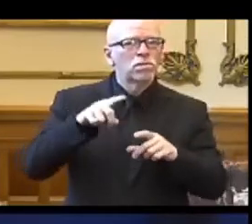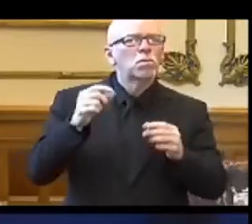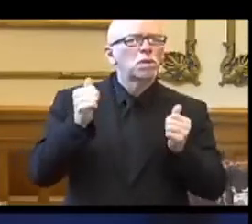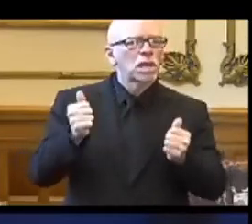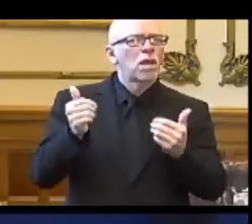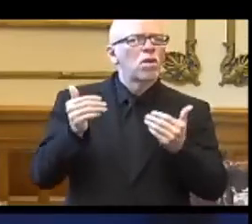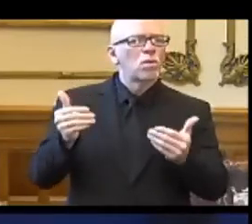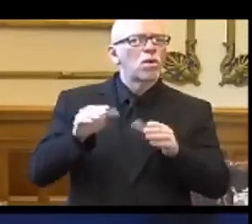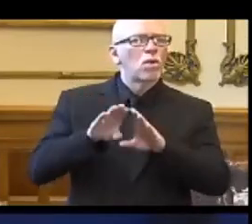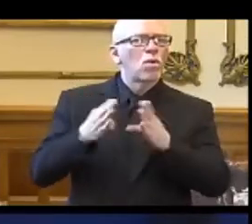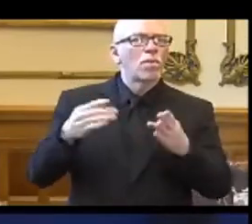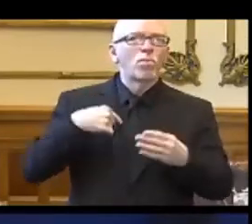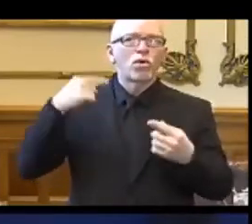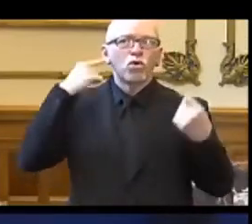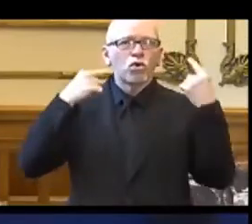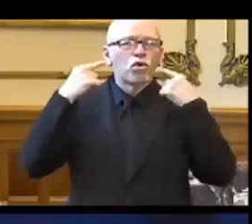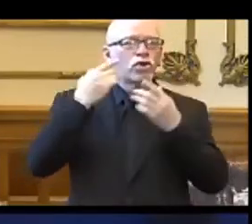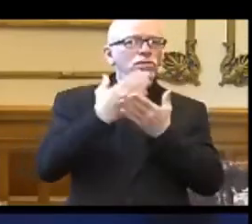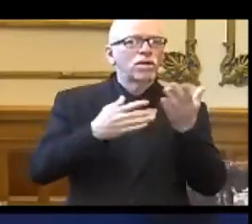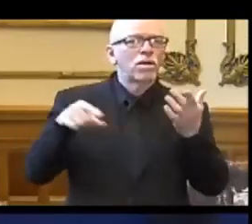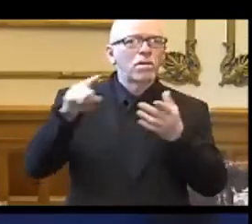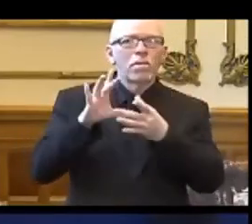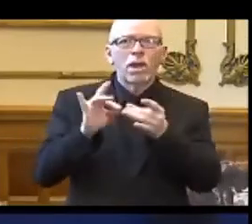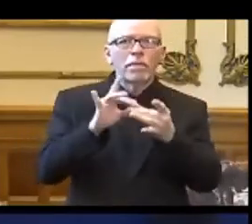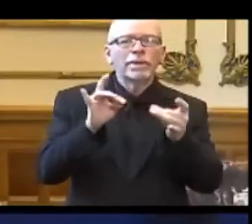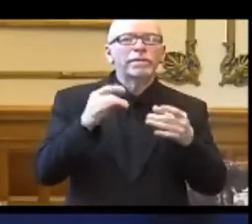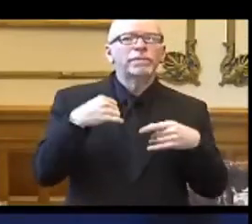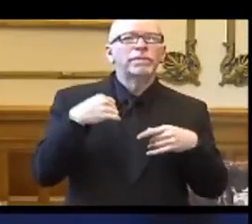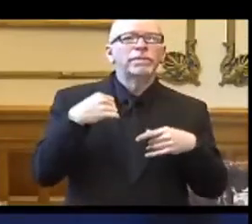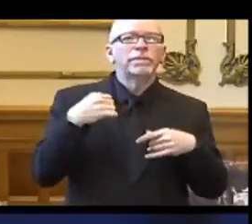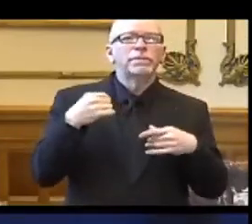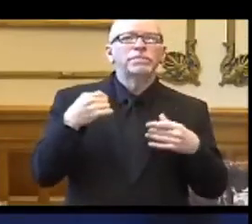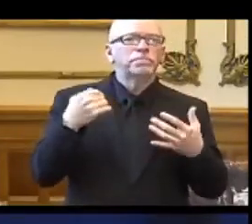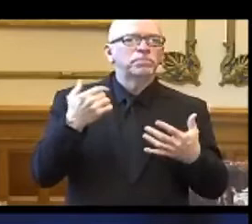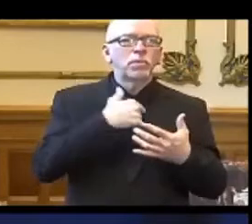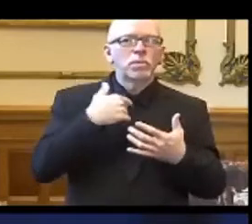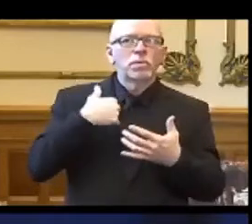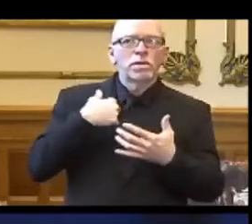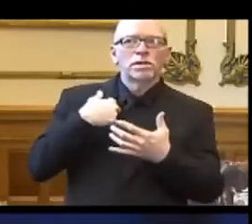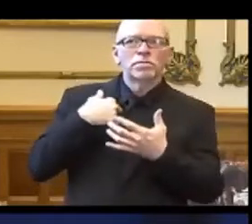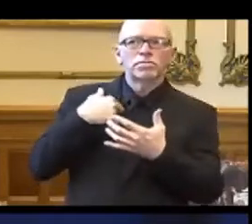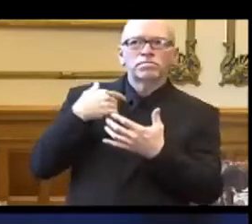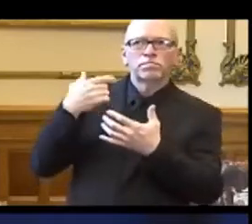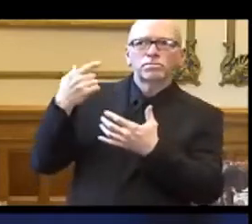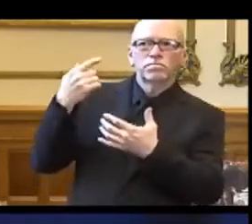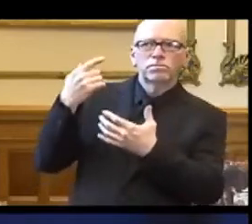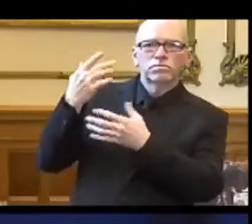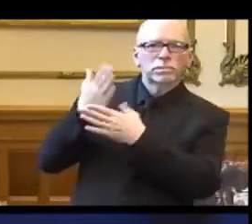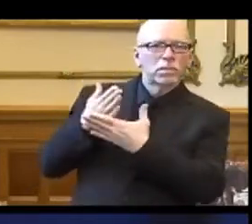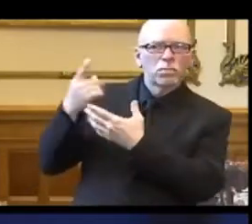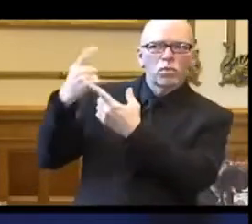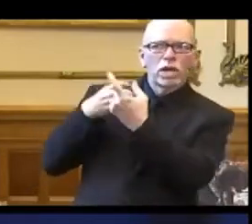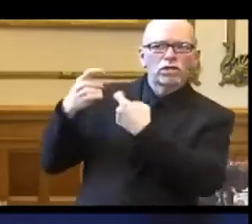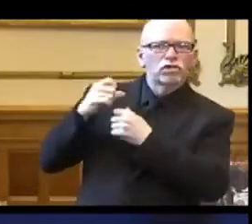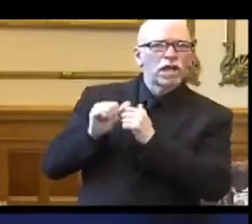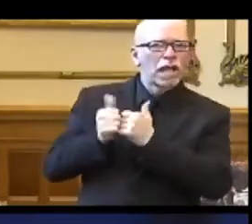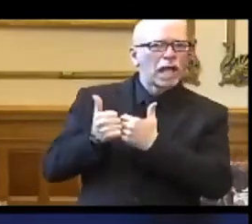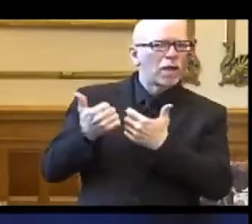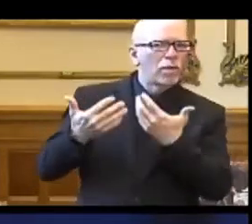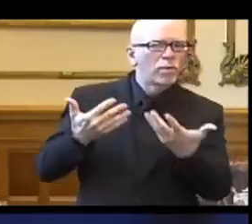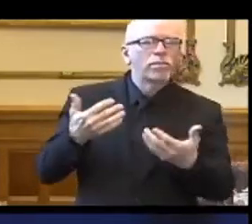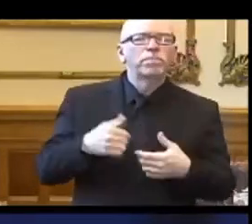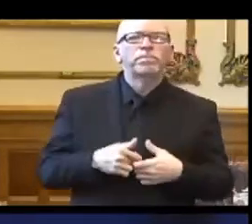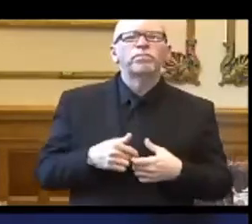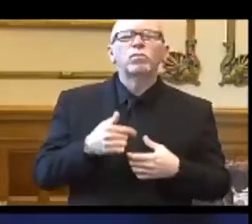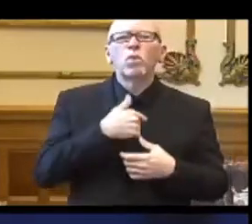open. We heard some comments and received some questions about how, which we